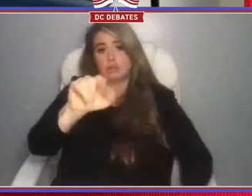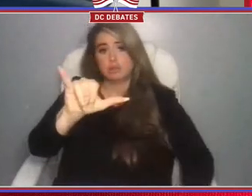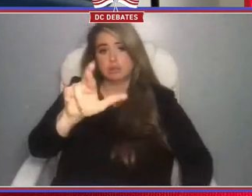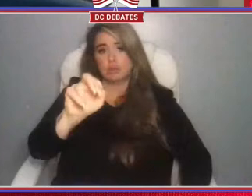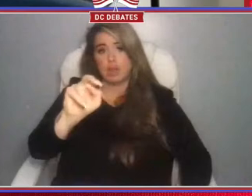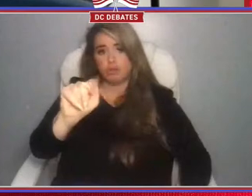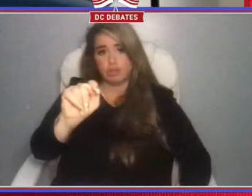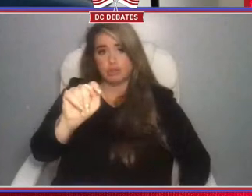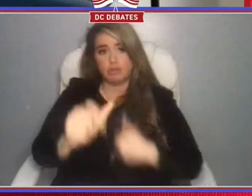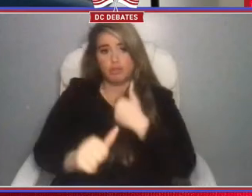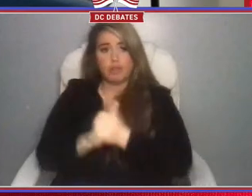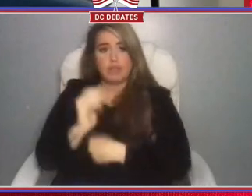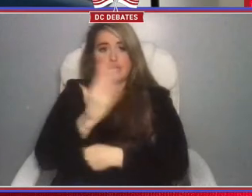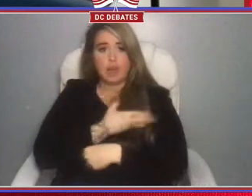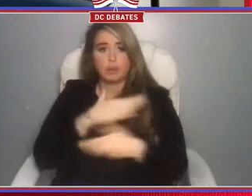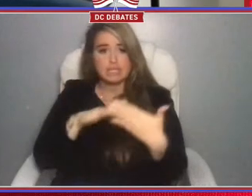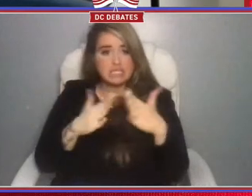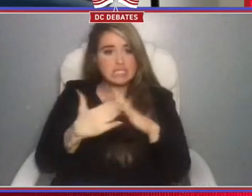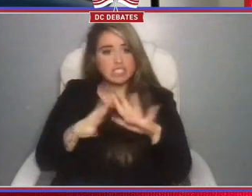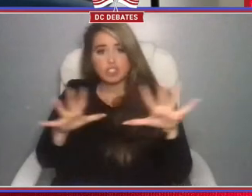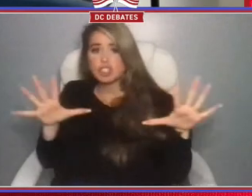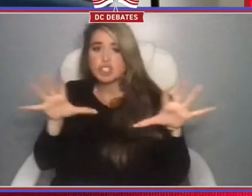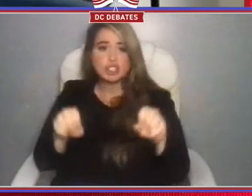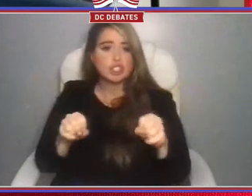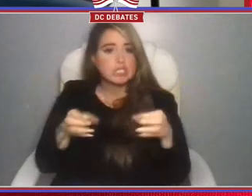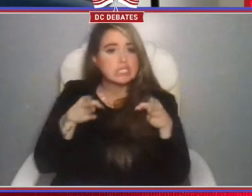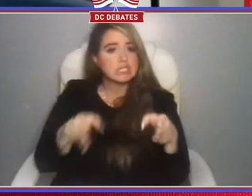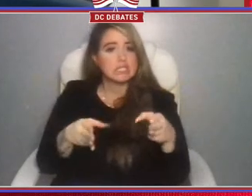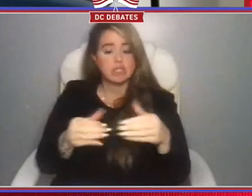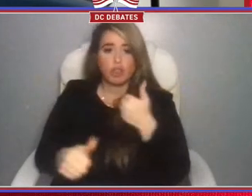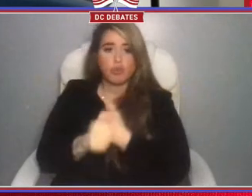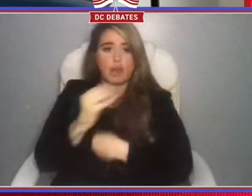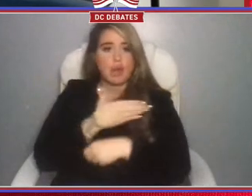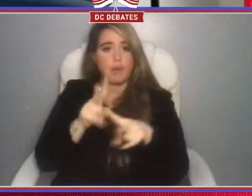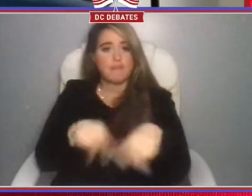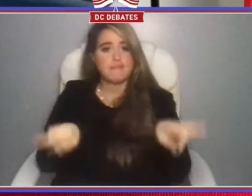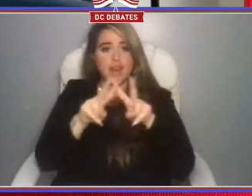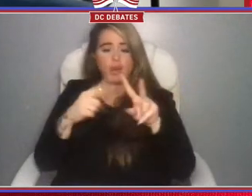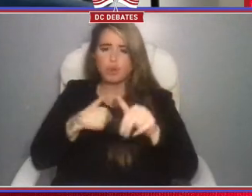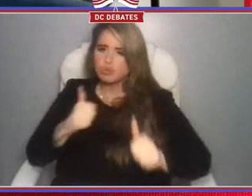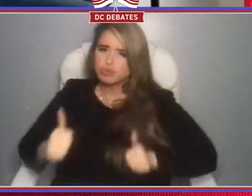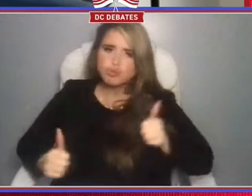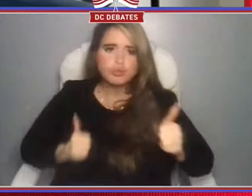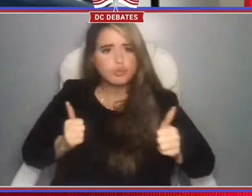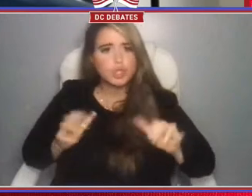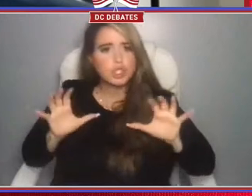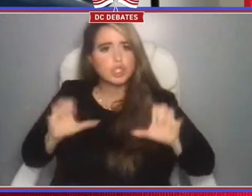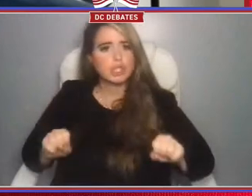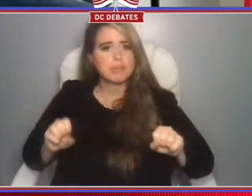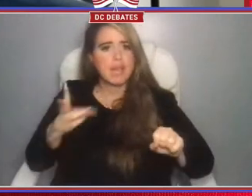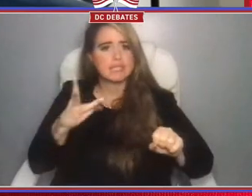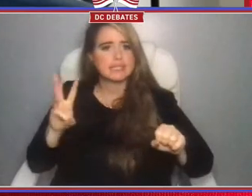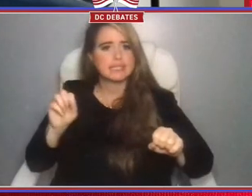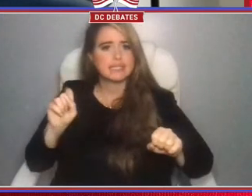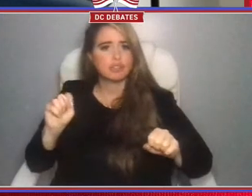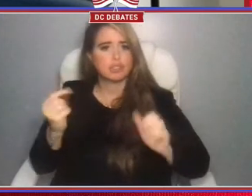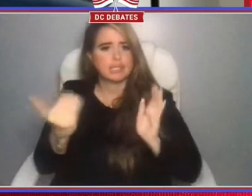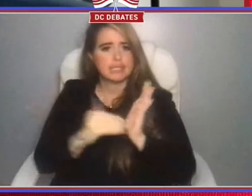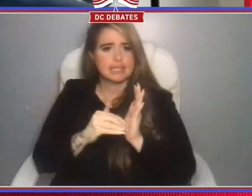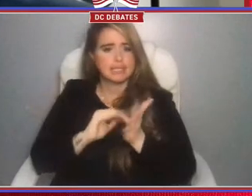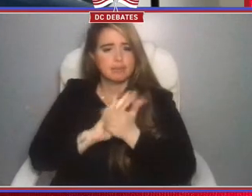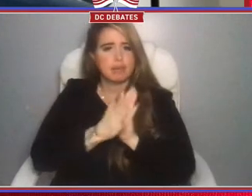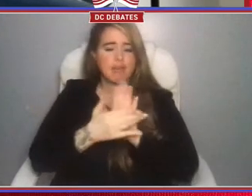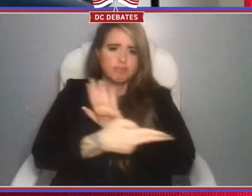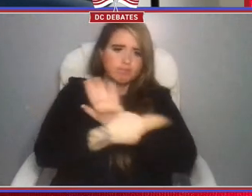take over our streets, we didn't run and hide. We stood up and we took back 16th Street to make it Black Lives Matter Plaza.